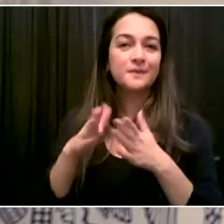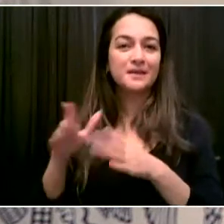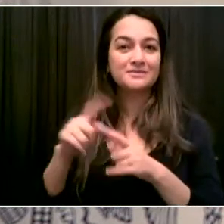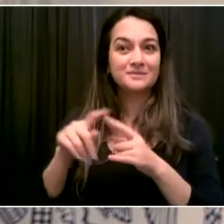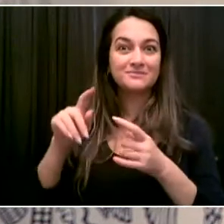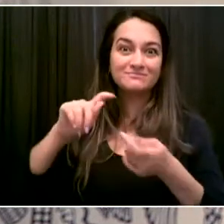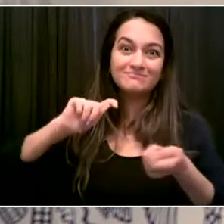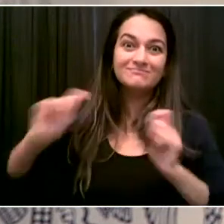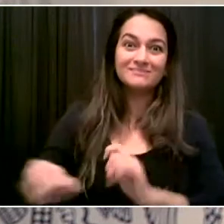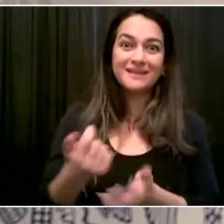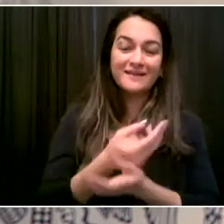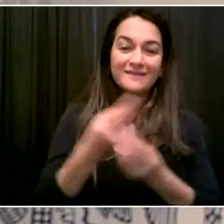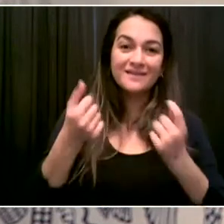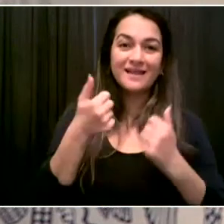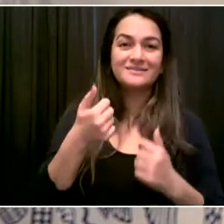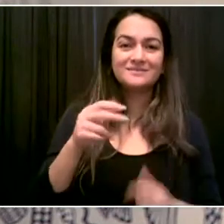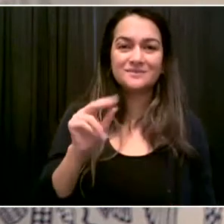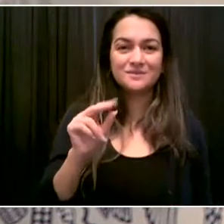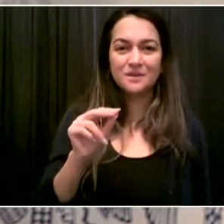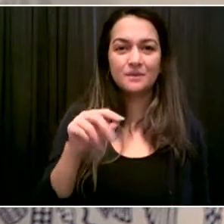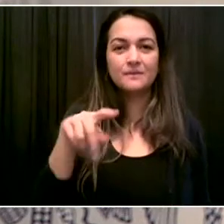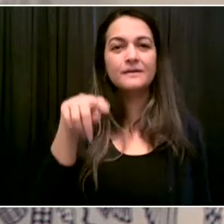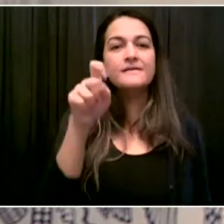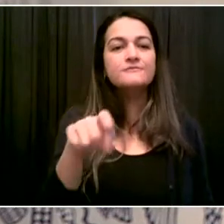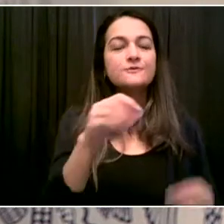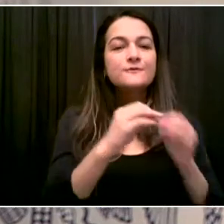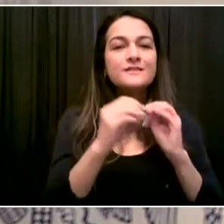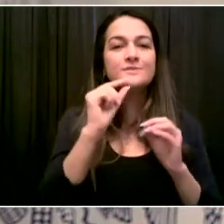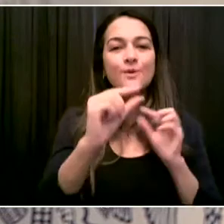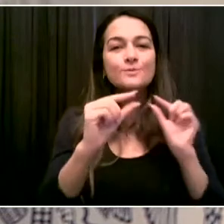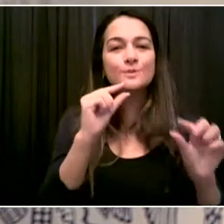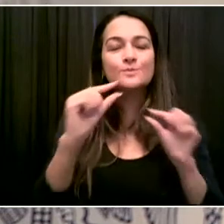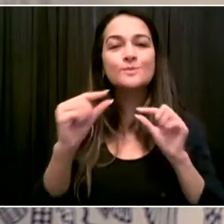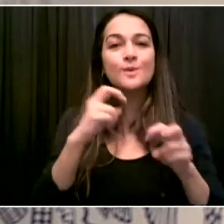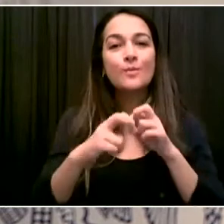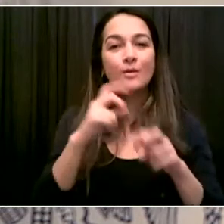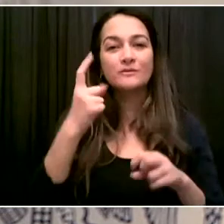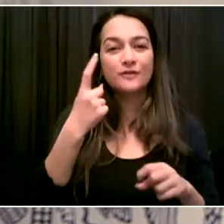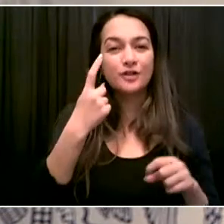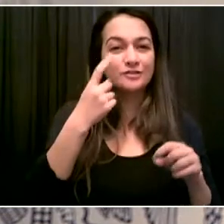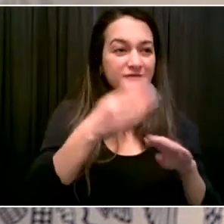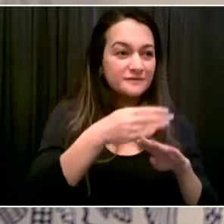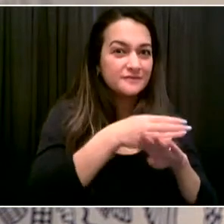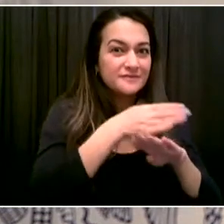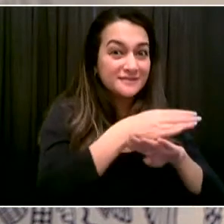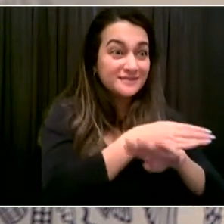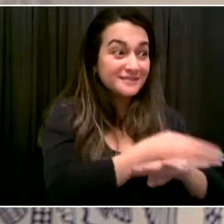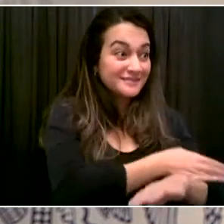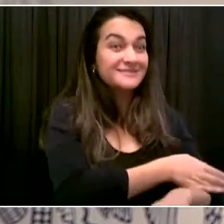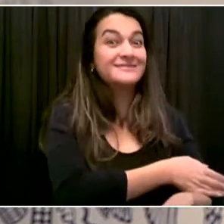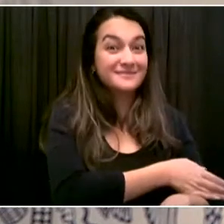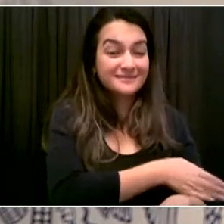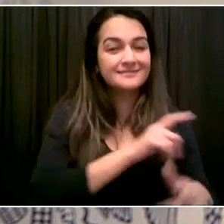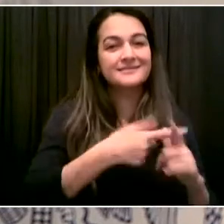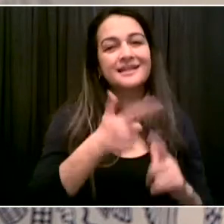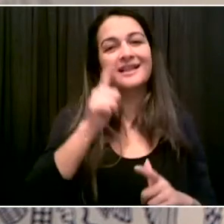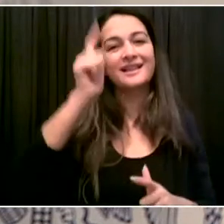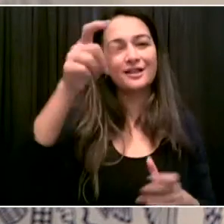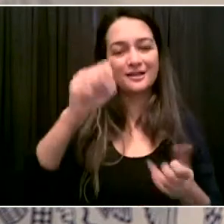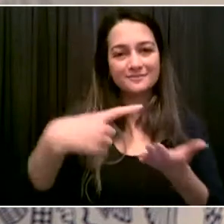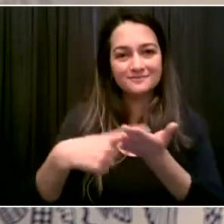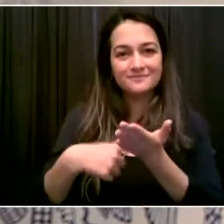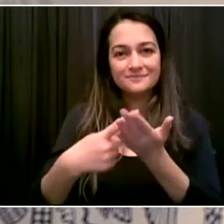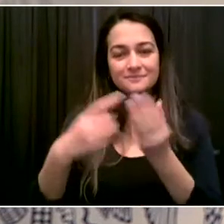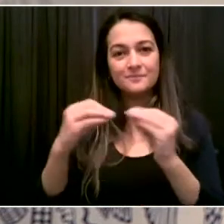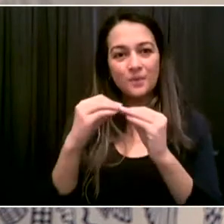down is we need to get rid of trucks to the maximum extent possible. We can't get it done totally, obviously, but we need